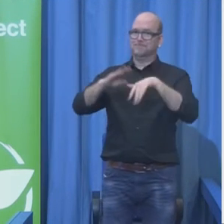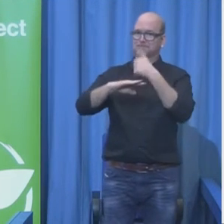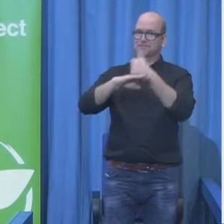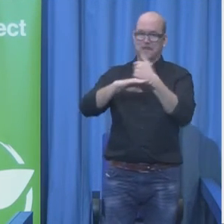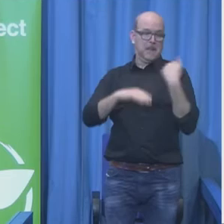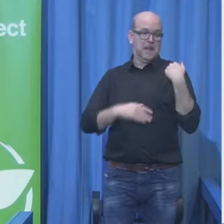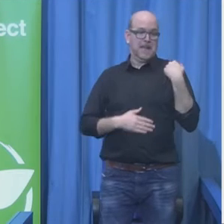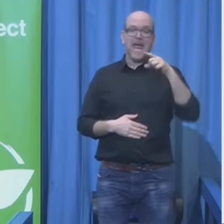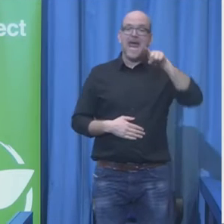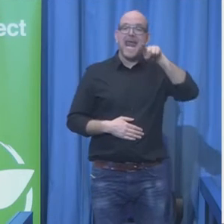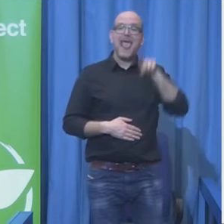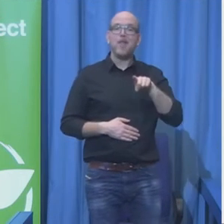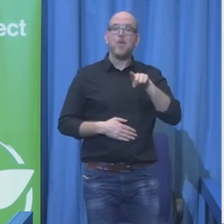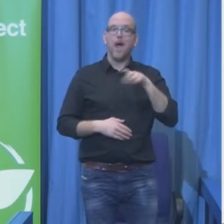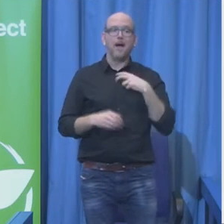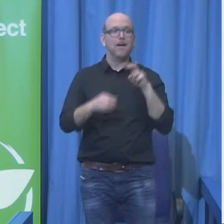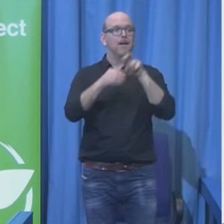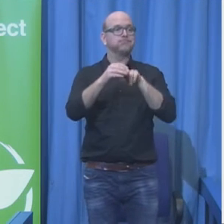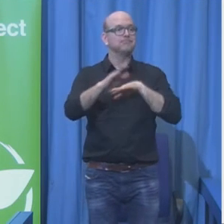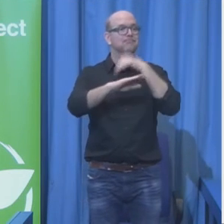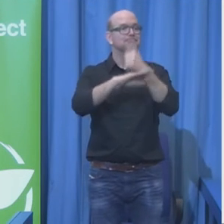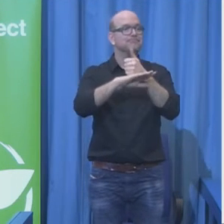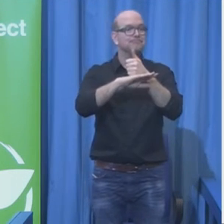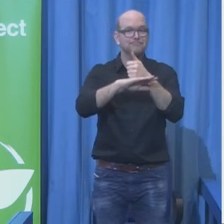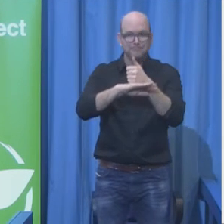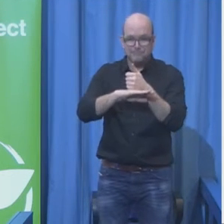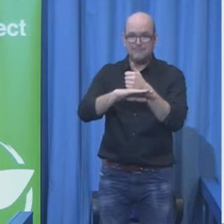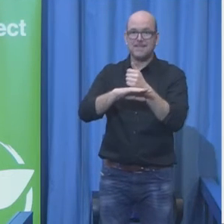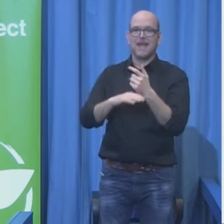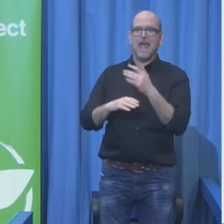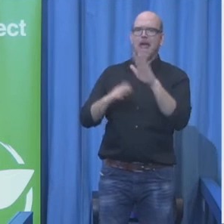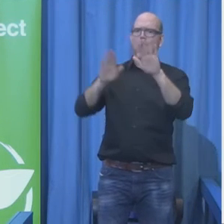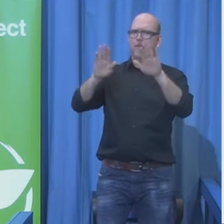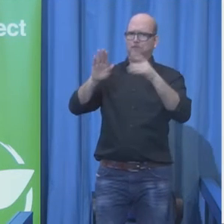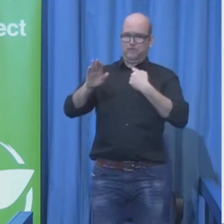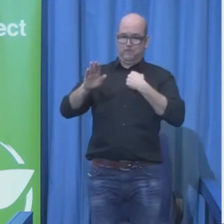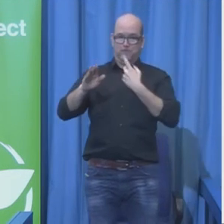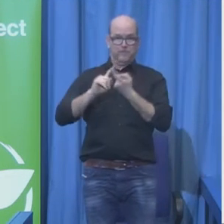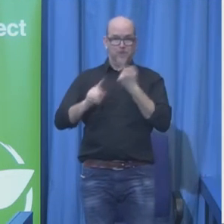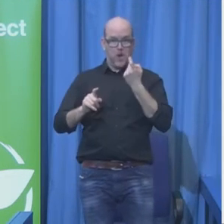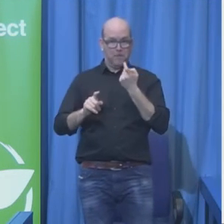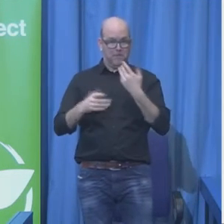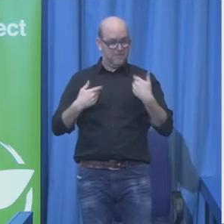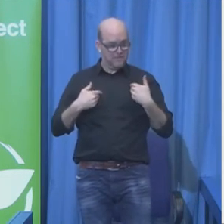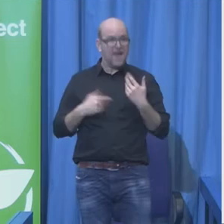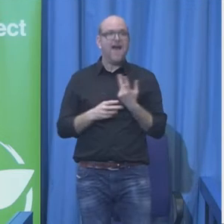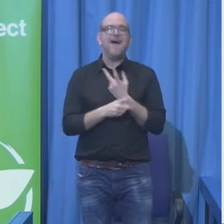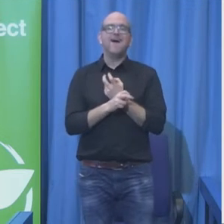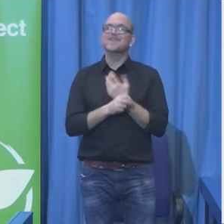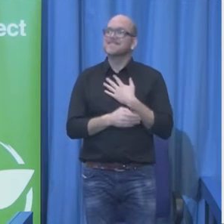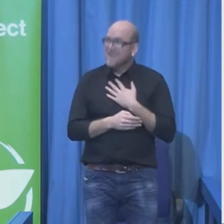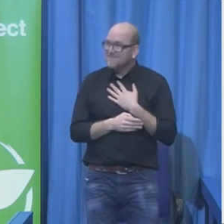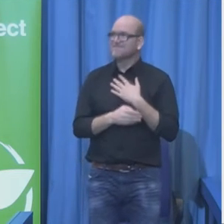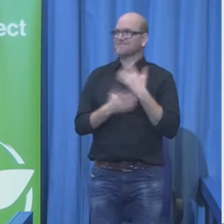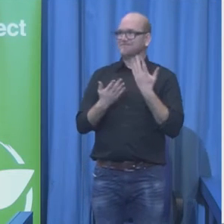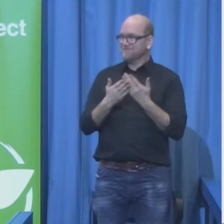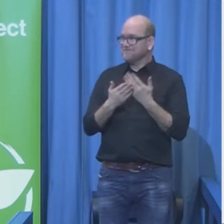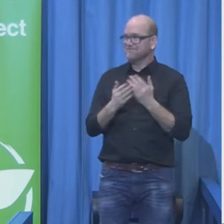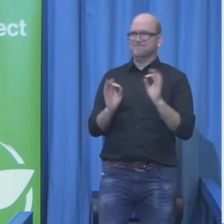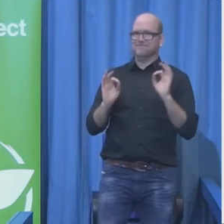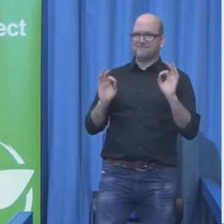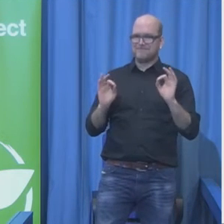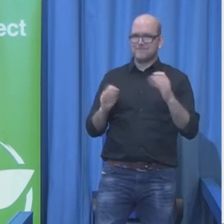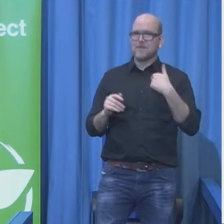new wall, he promised also many jobs. So what do you expect from him in terms of the rights of persons with